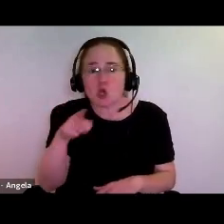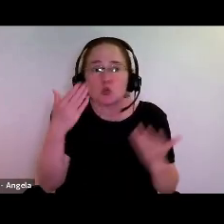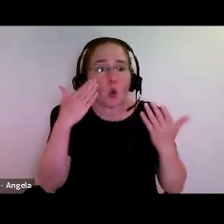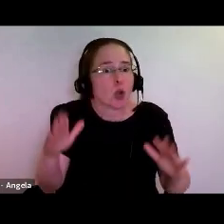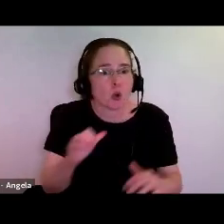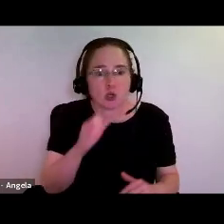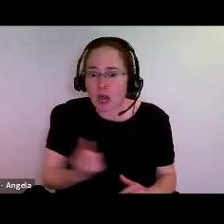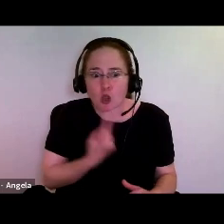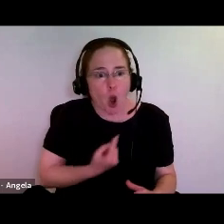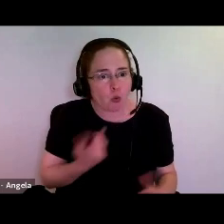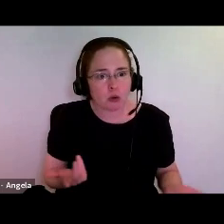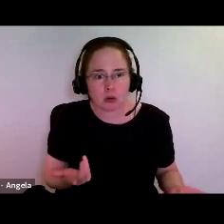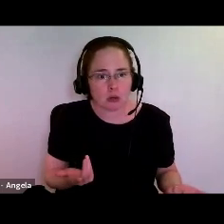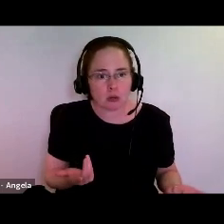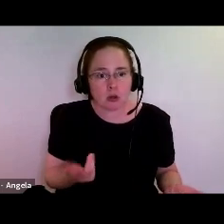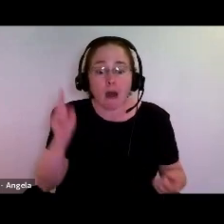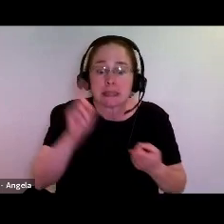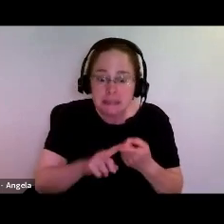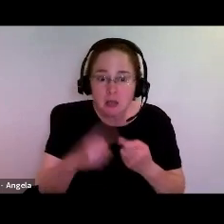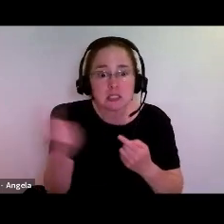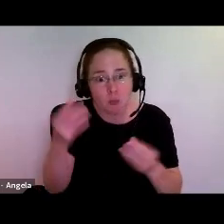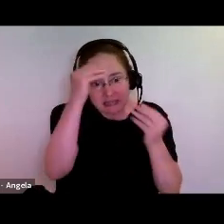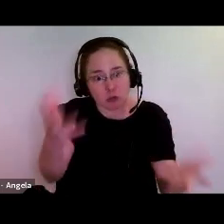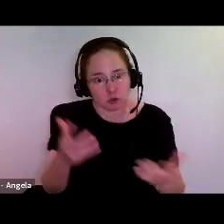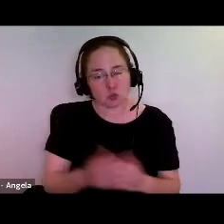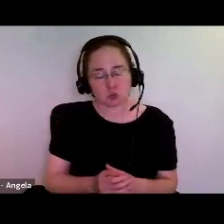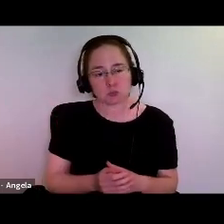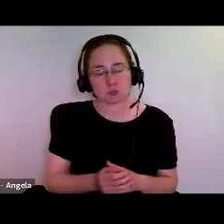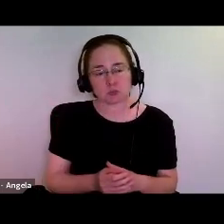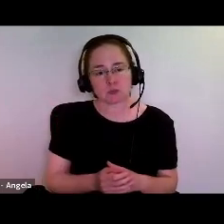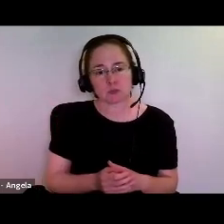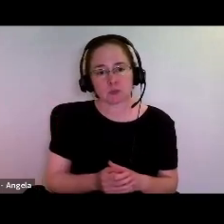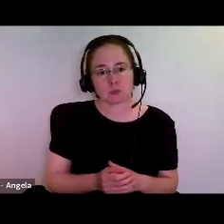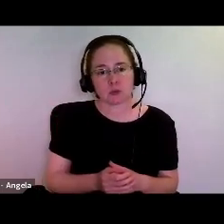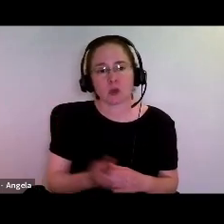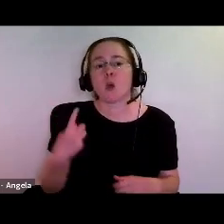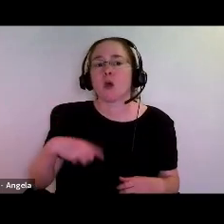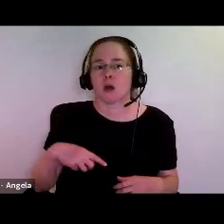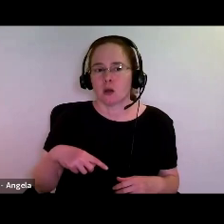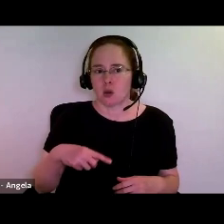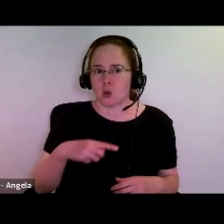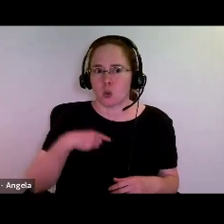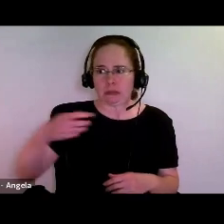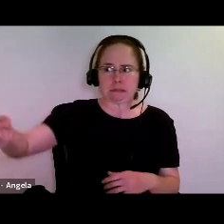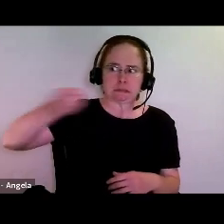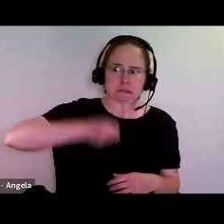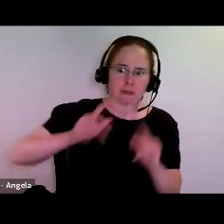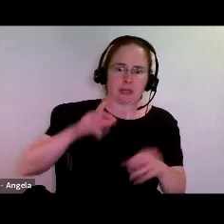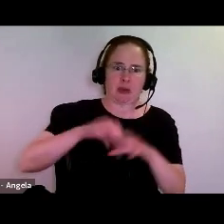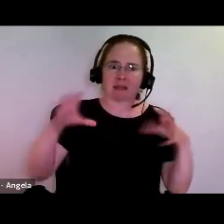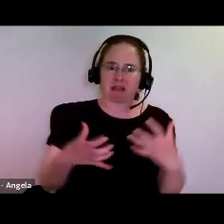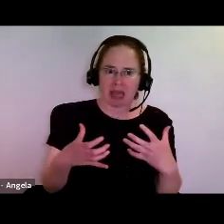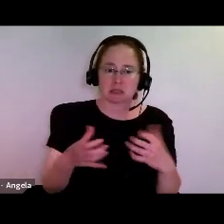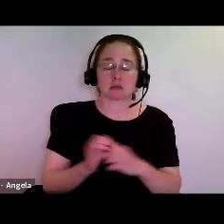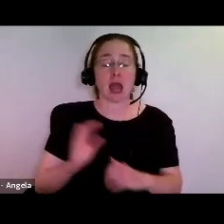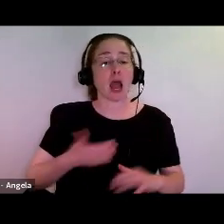that you're not alone until someone tells you that. So we get people into the classes and they're structured